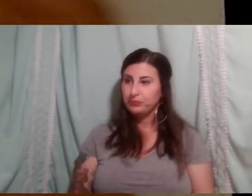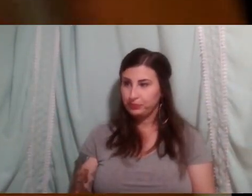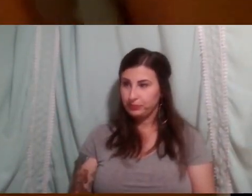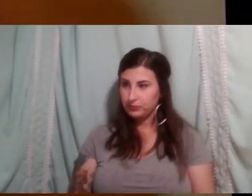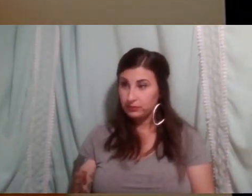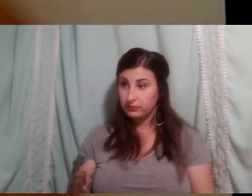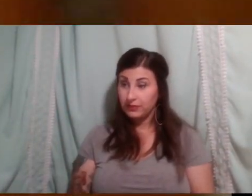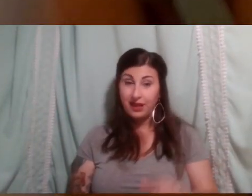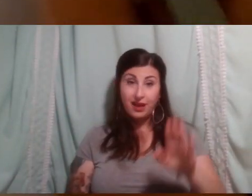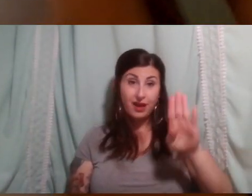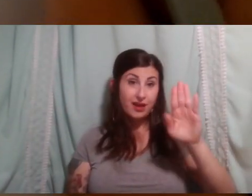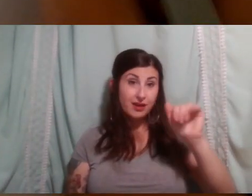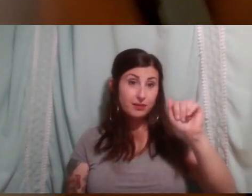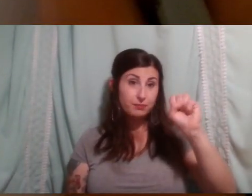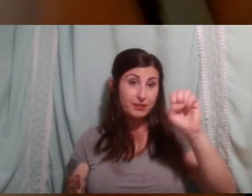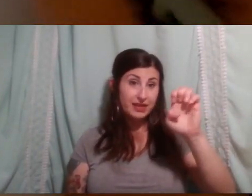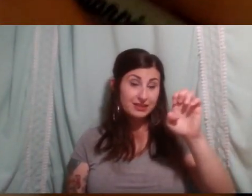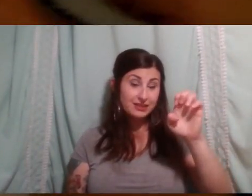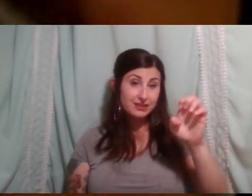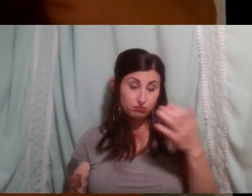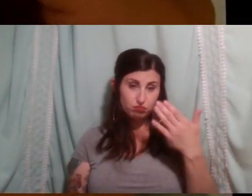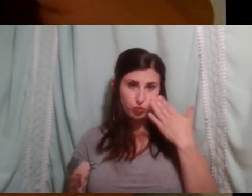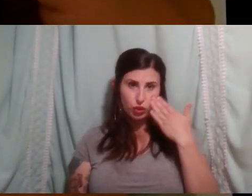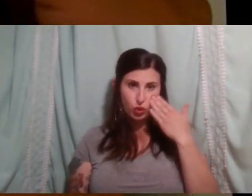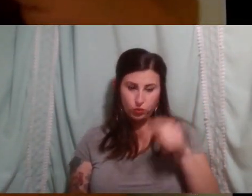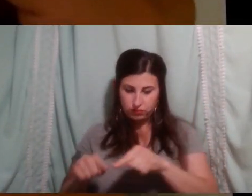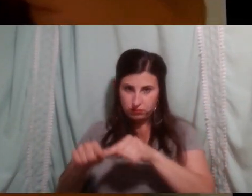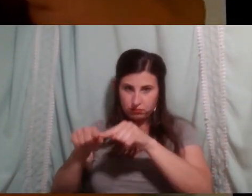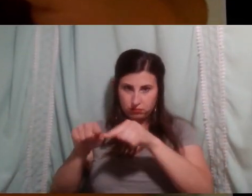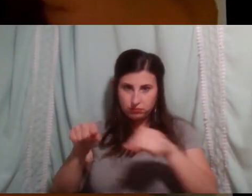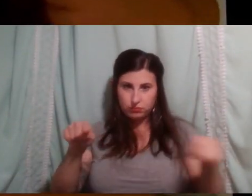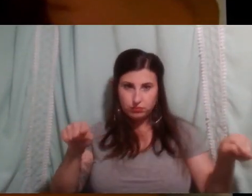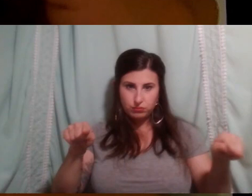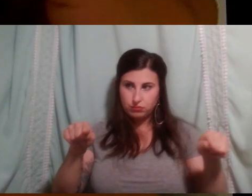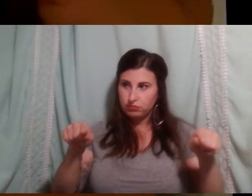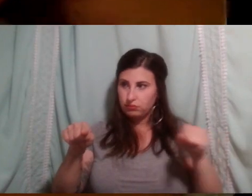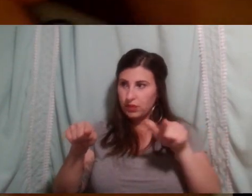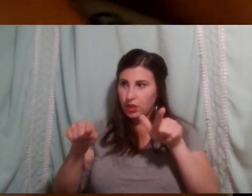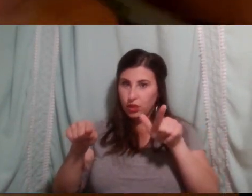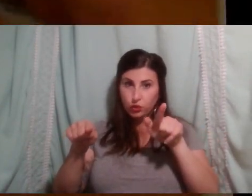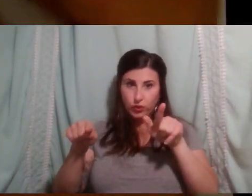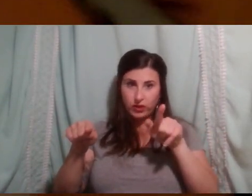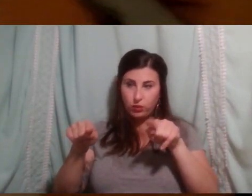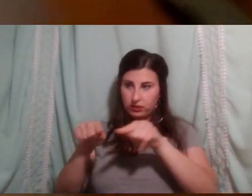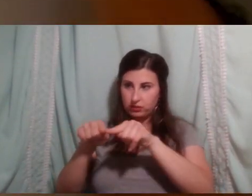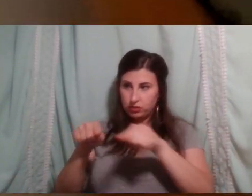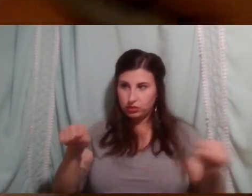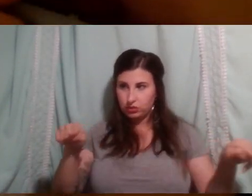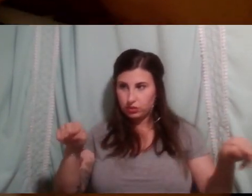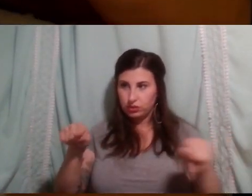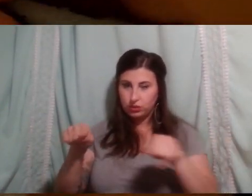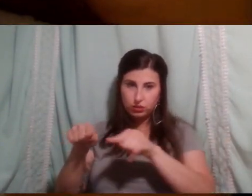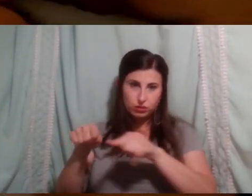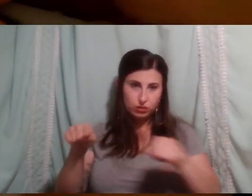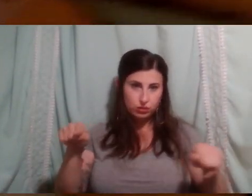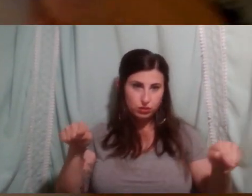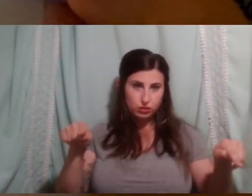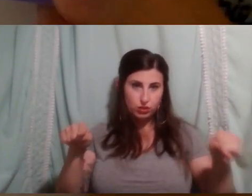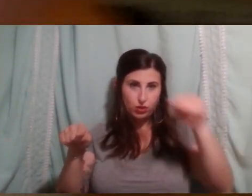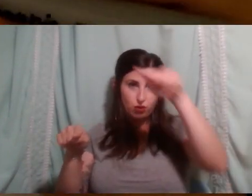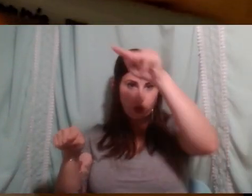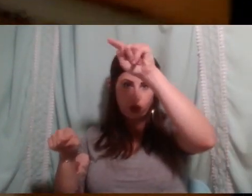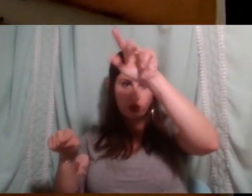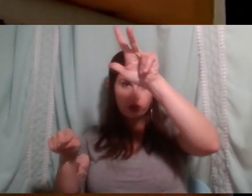The base of the ladder is 21 feet from the base of the building.